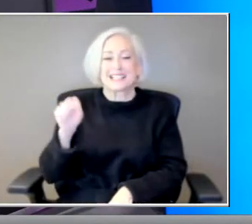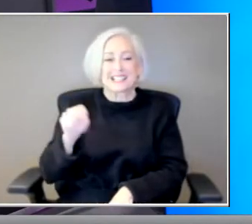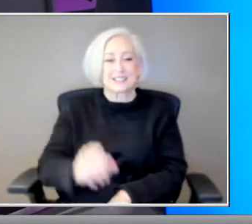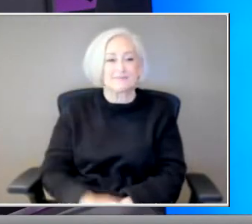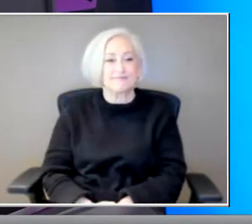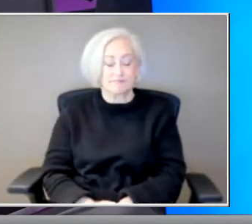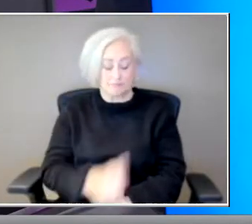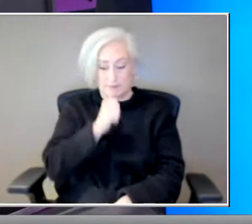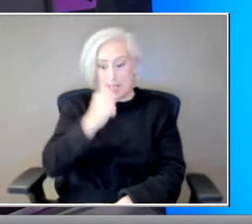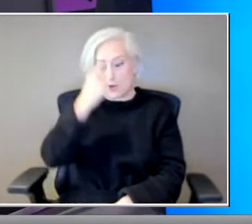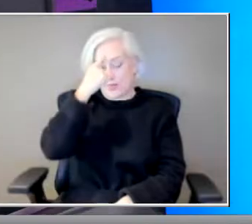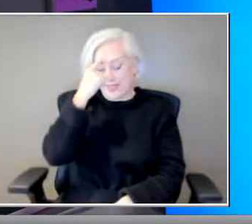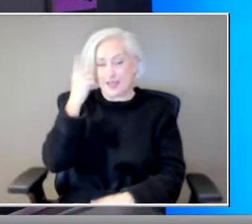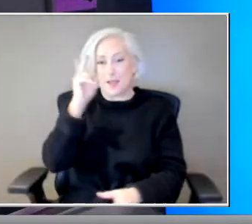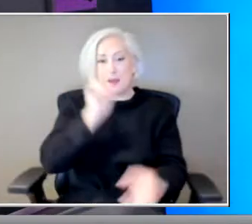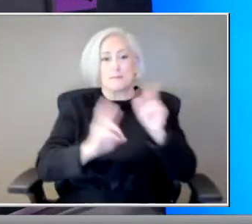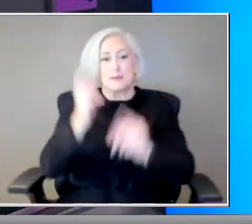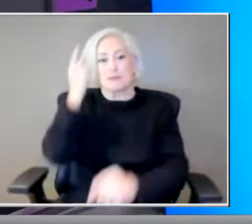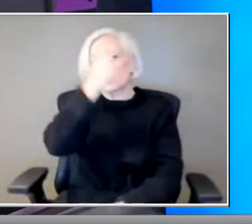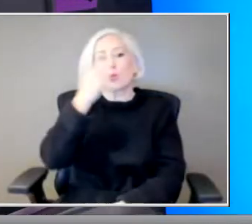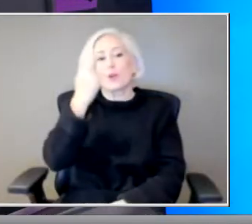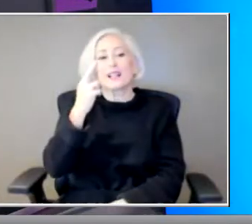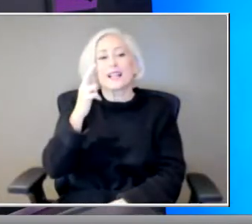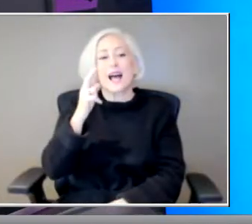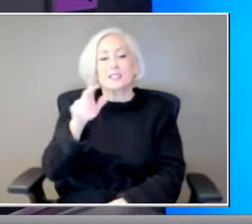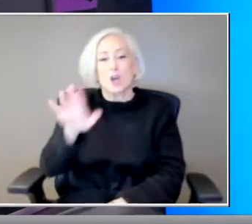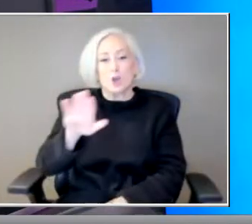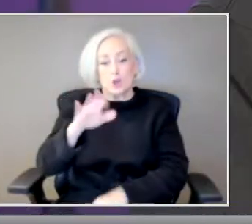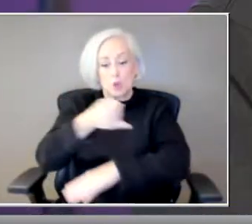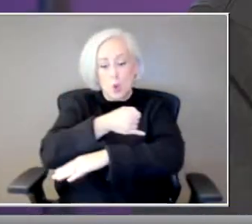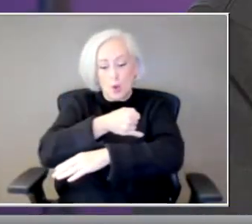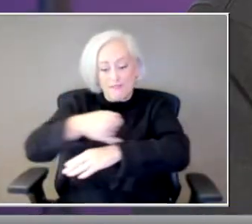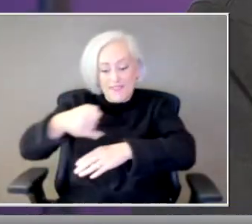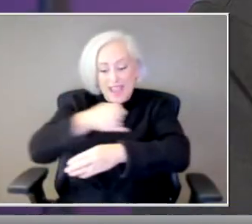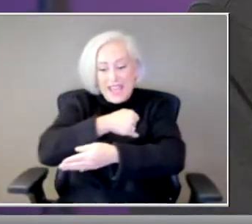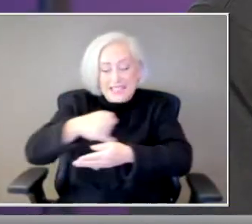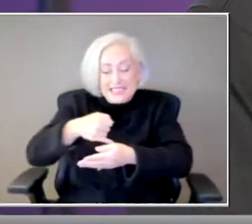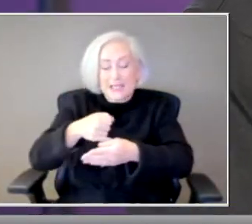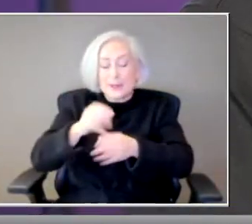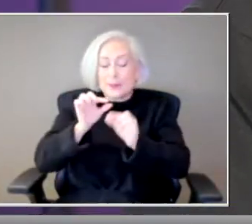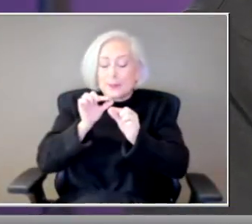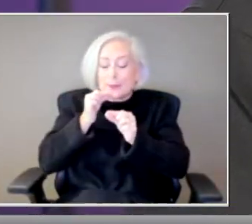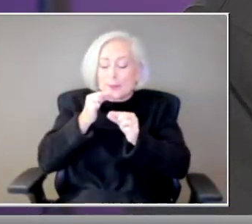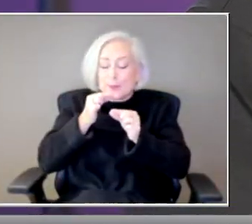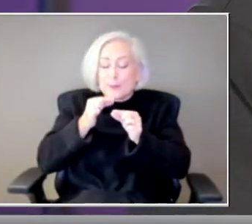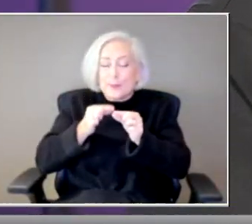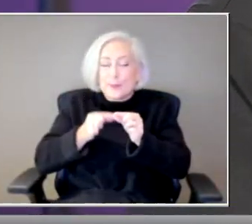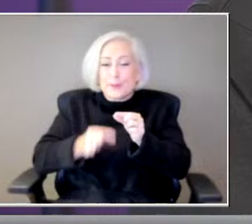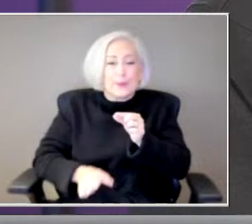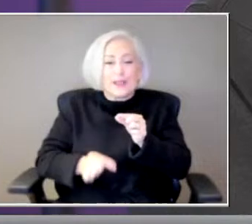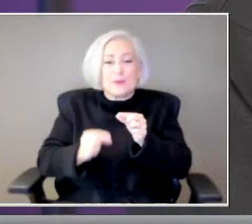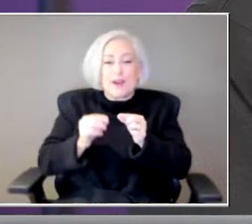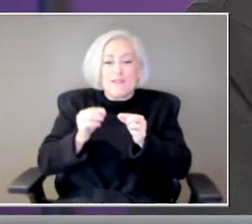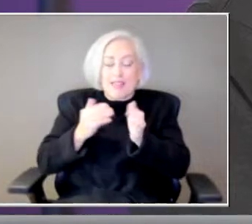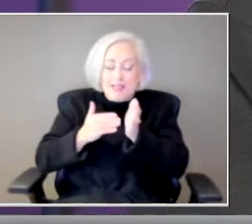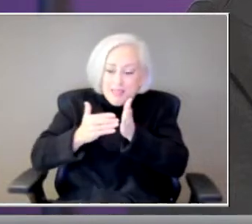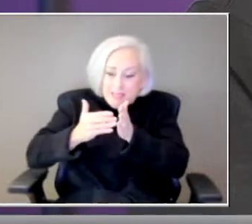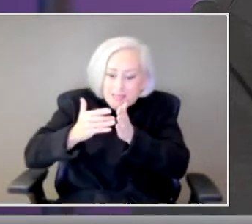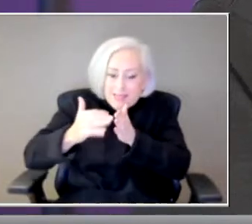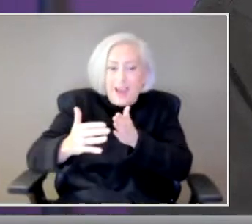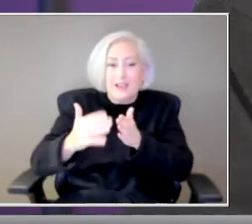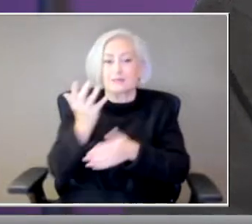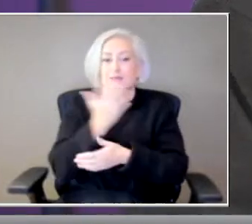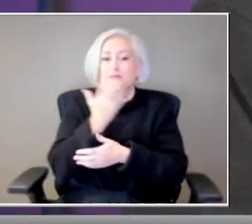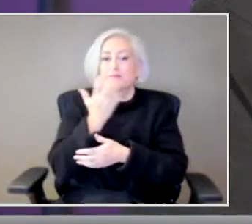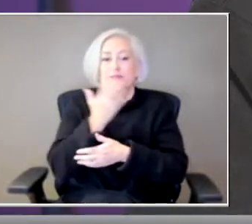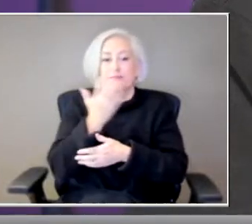how thin your veins and stuff really are in your body. I mean, there's thousands of them. Yeah. You know, so when